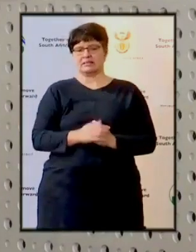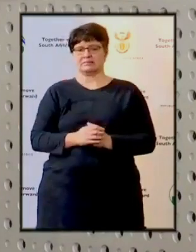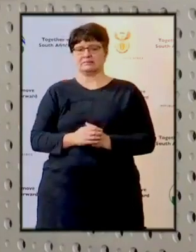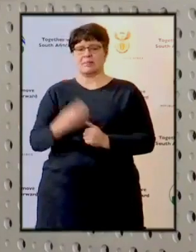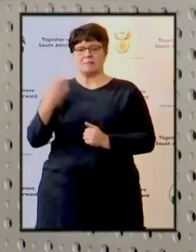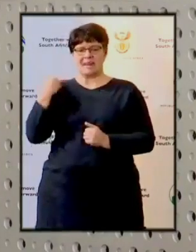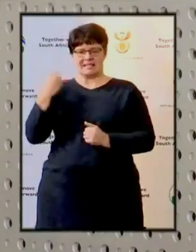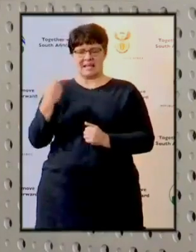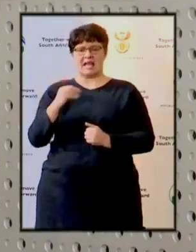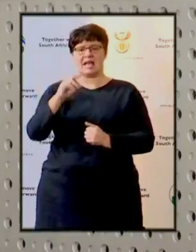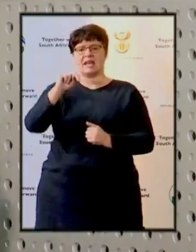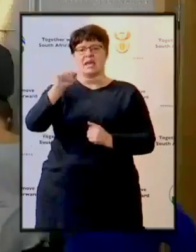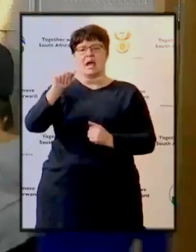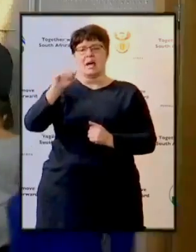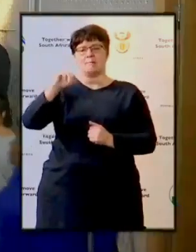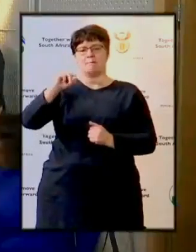Minister Lamola.